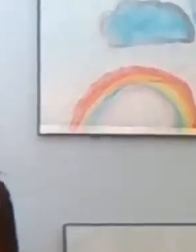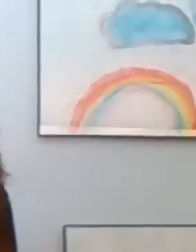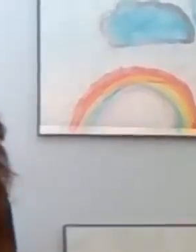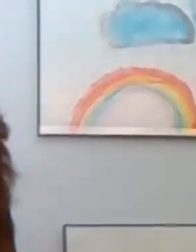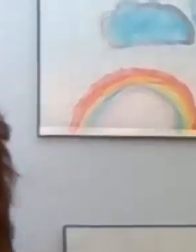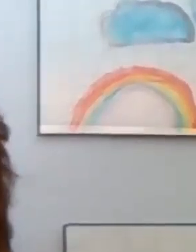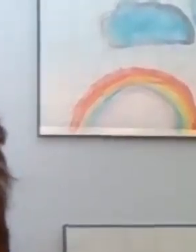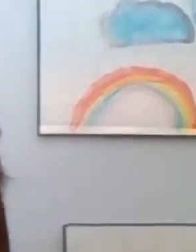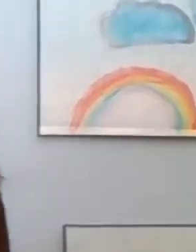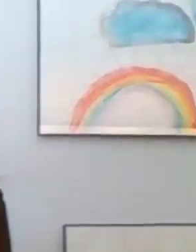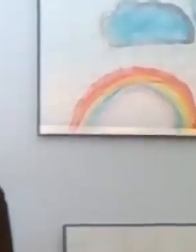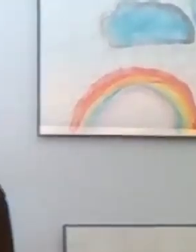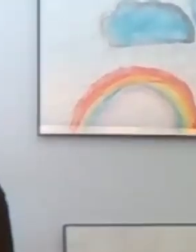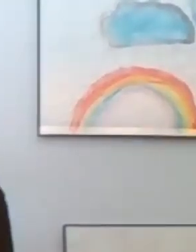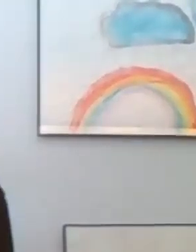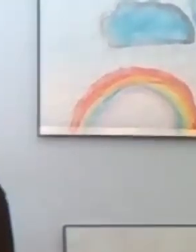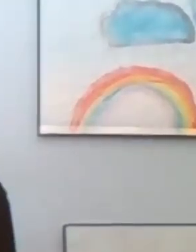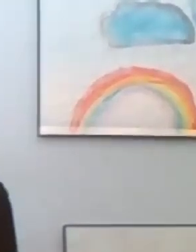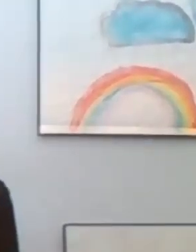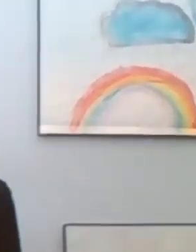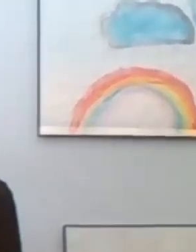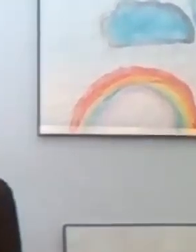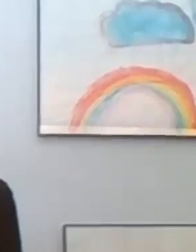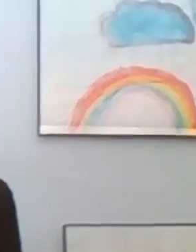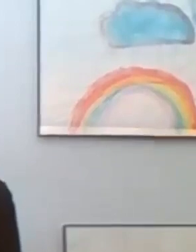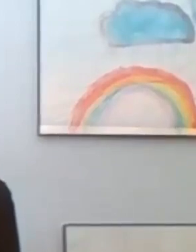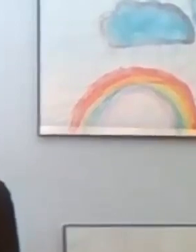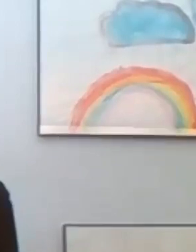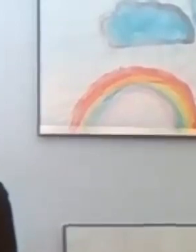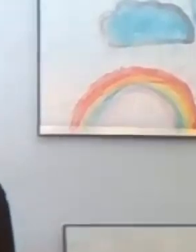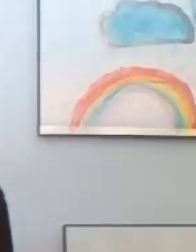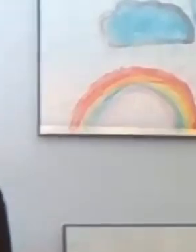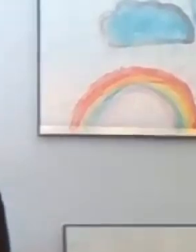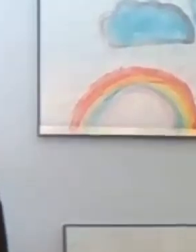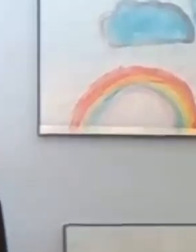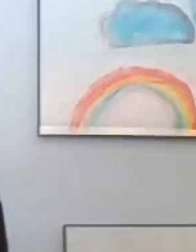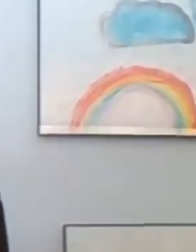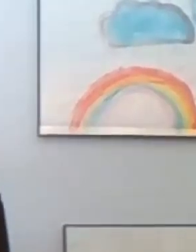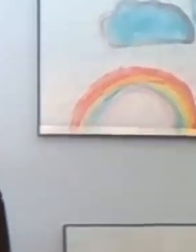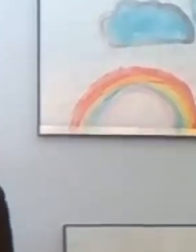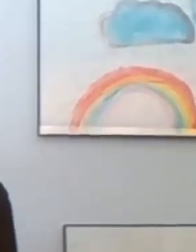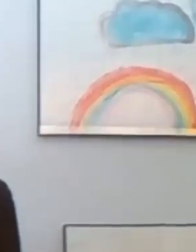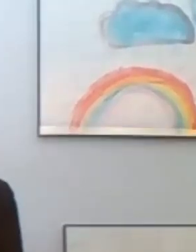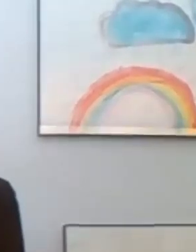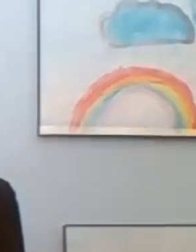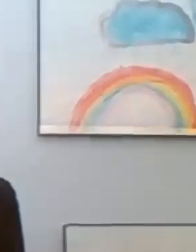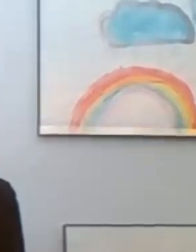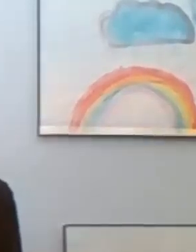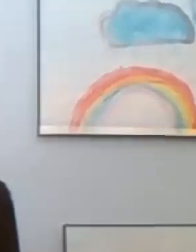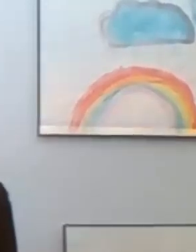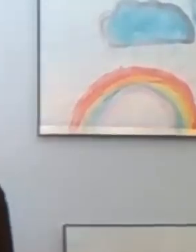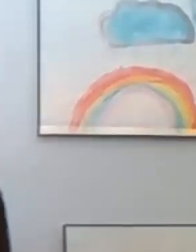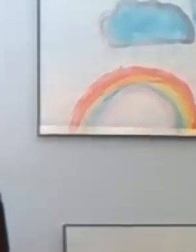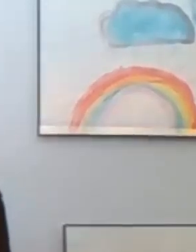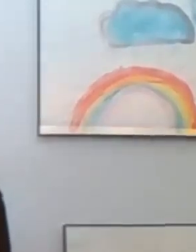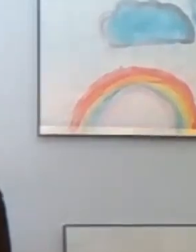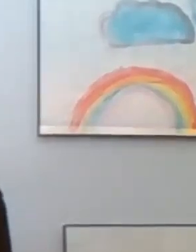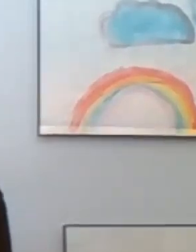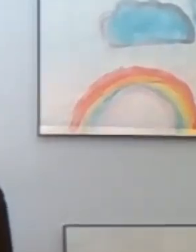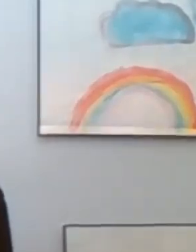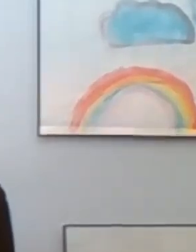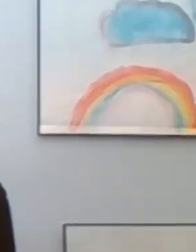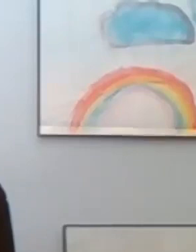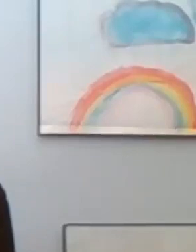am joined today in this panel discussion by healthcare professionals and experts from across Colorado who work directly with rural